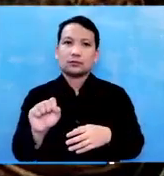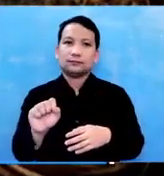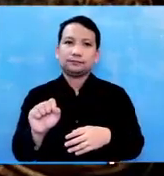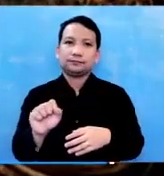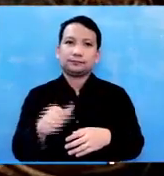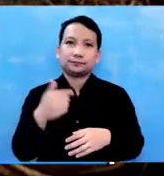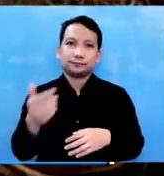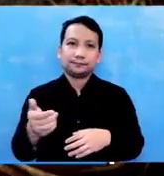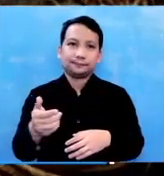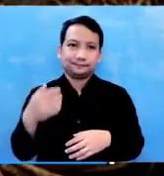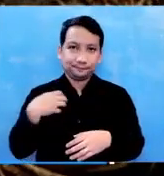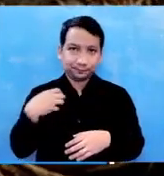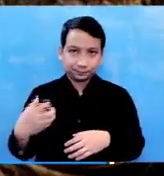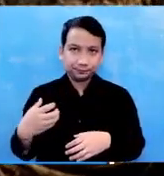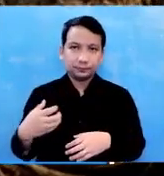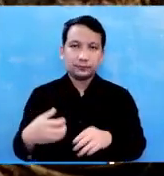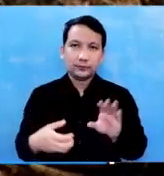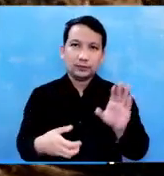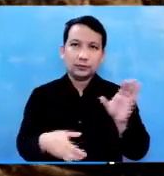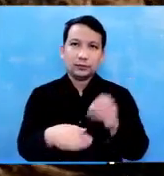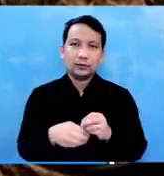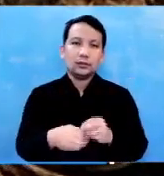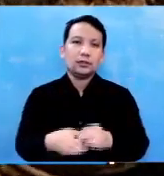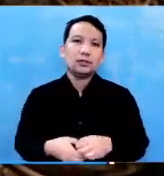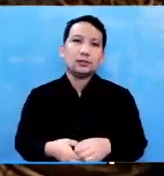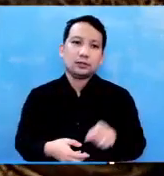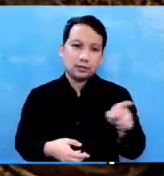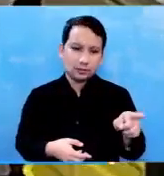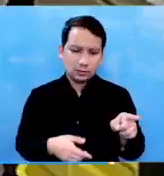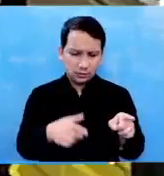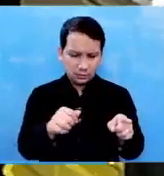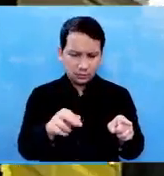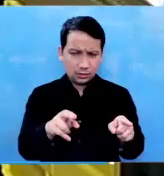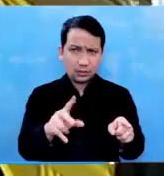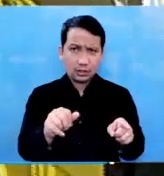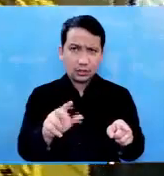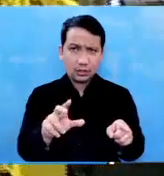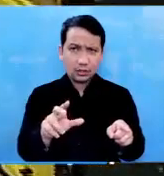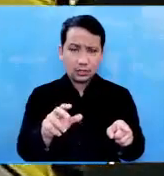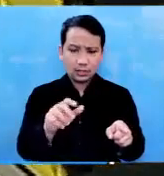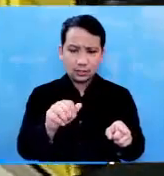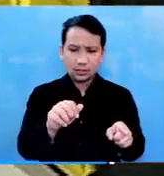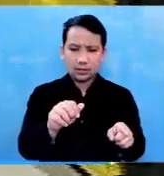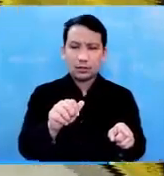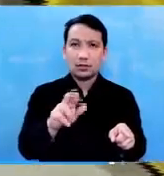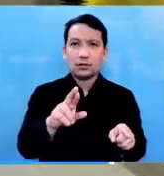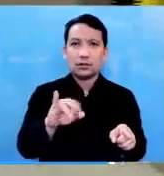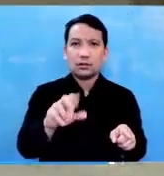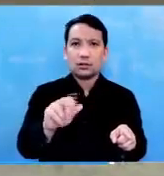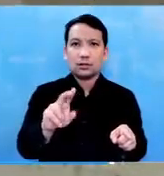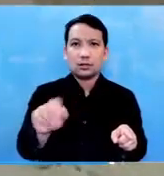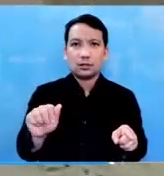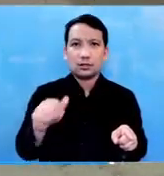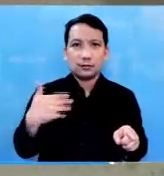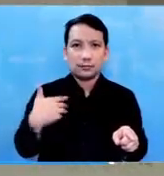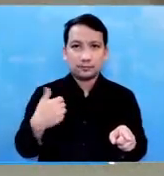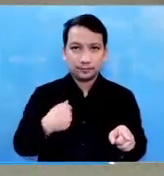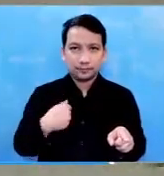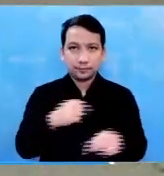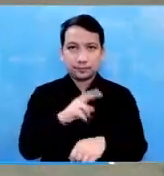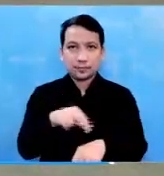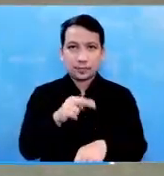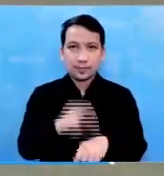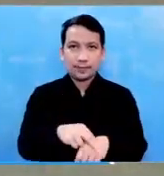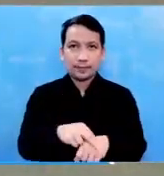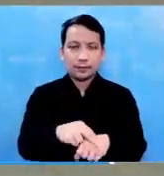kanyang boss na si Ariana Golo-Torki, a Canadian national with